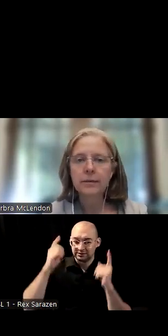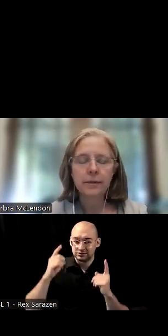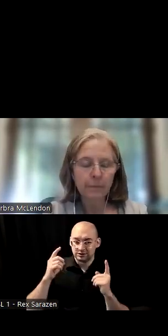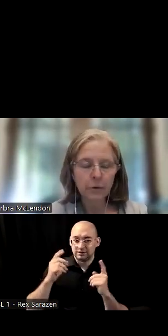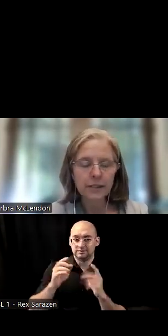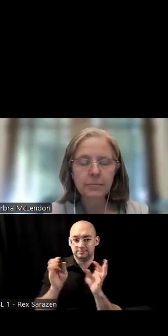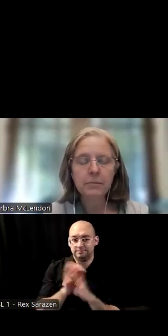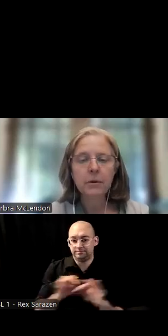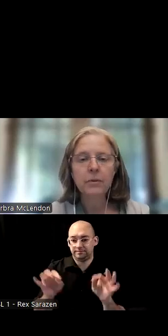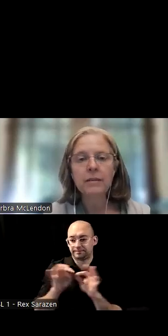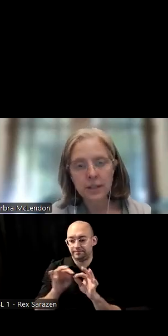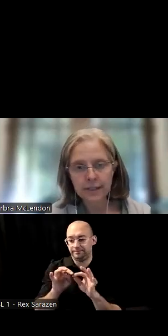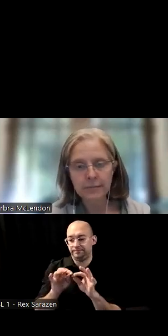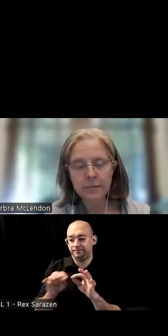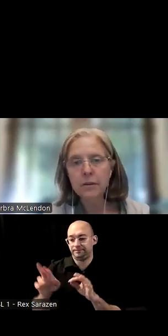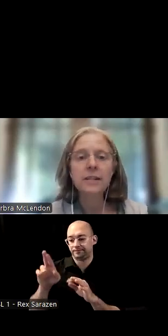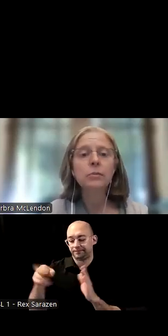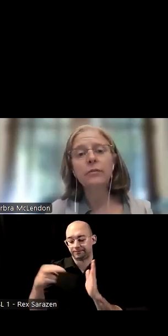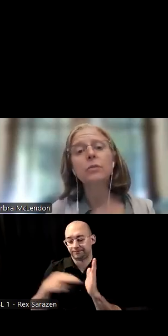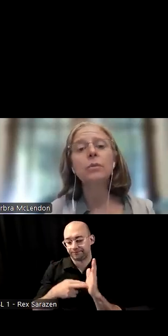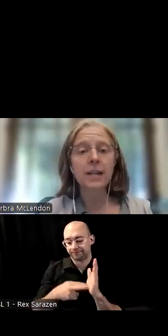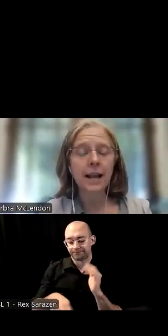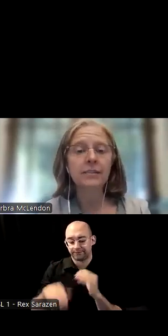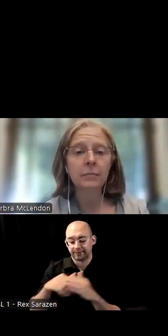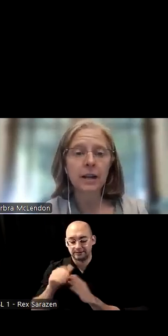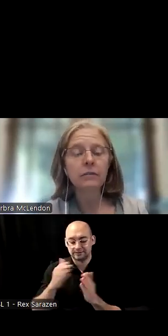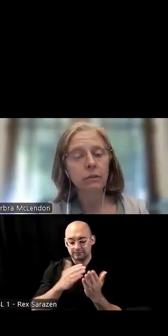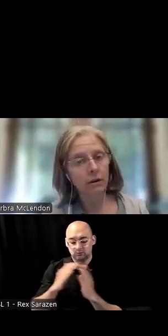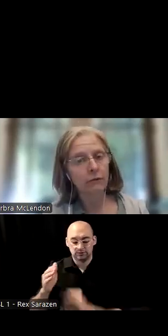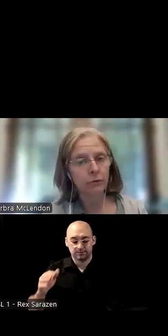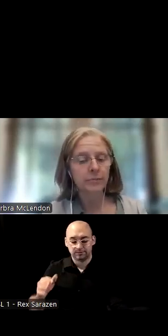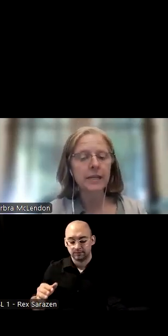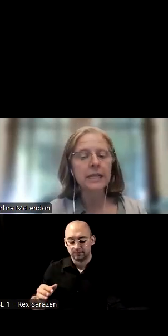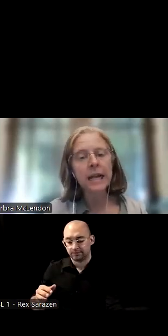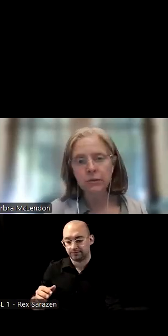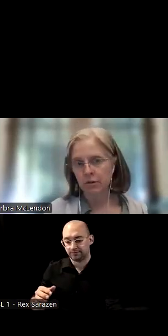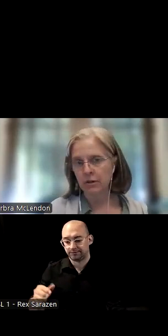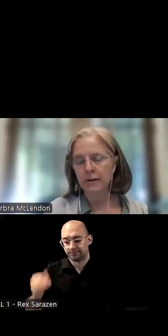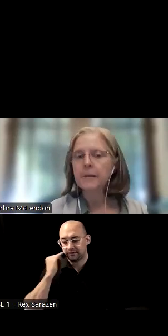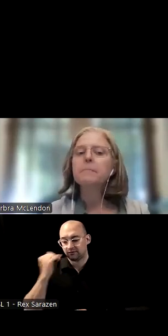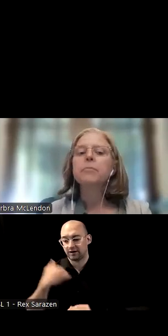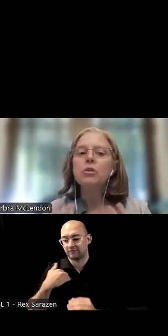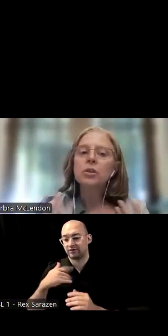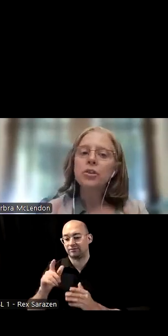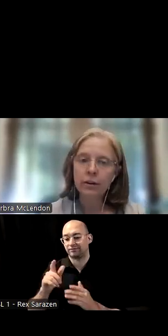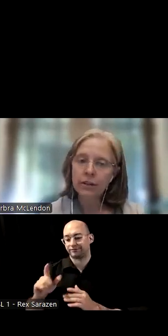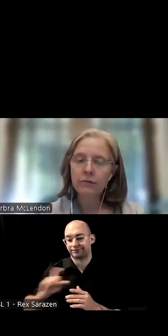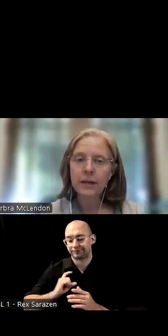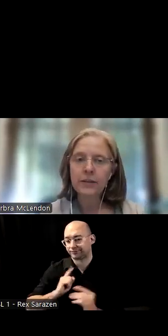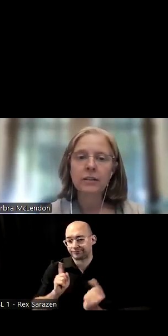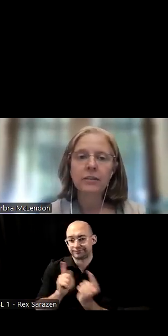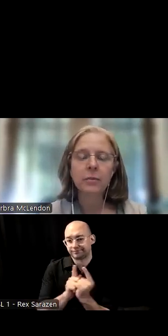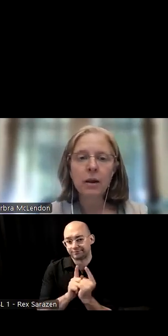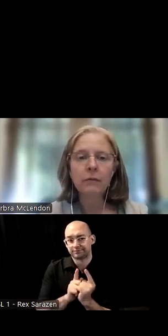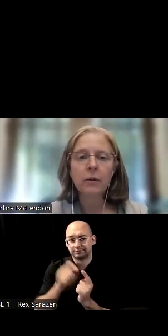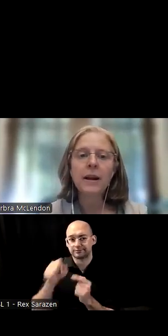importance to people within the autism community. So if you were to have some kind of a law enforcement encounter, you could share the